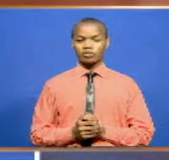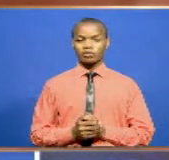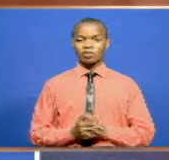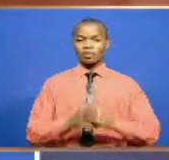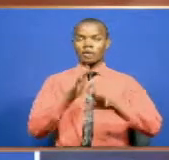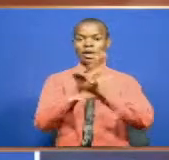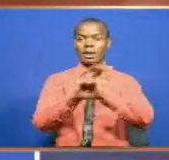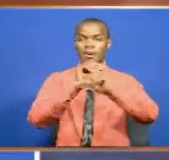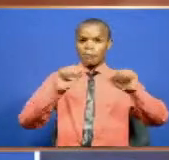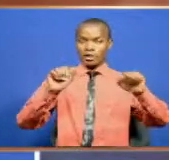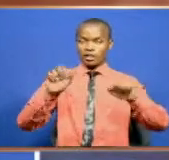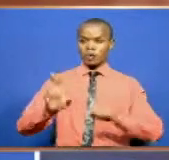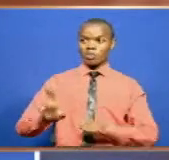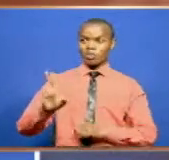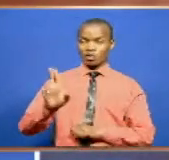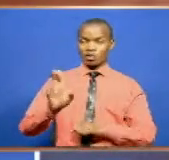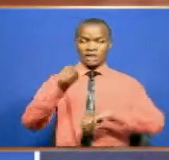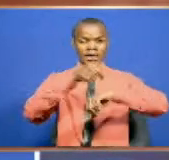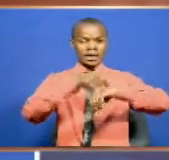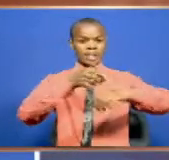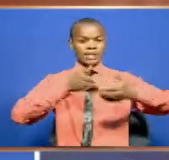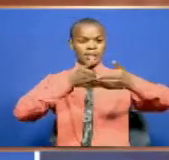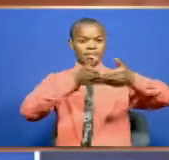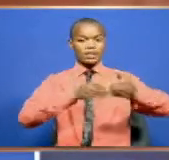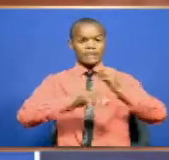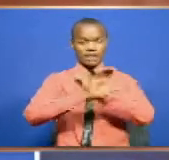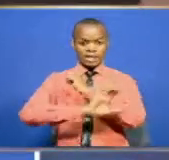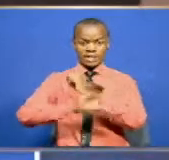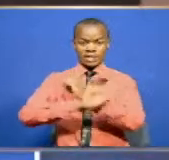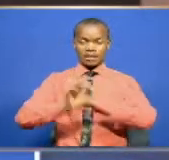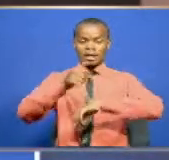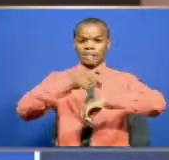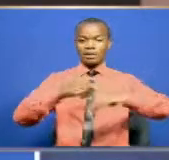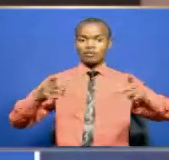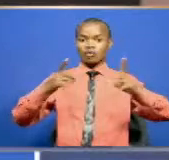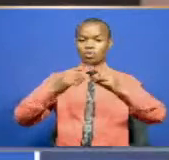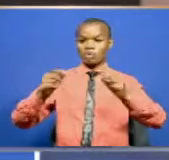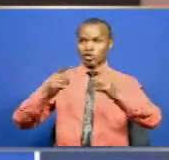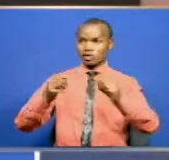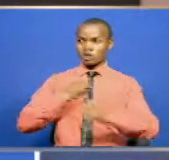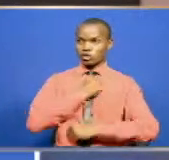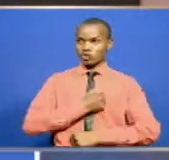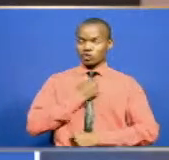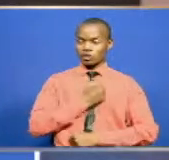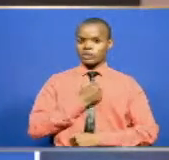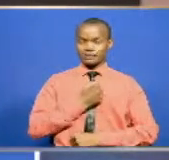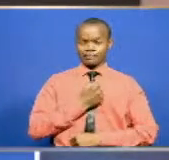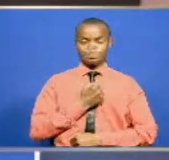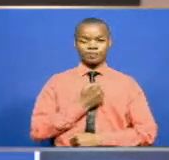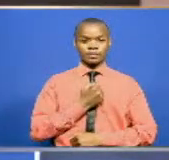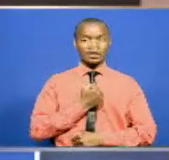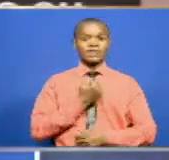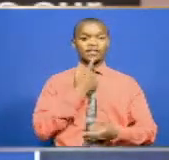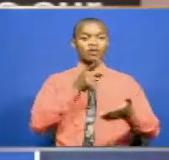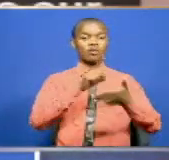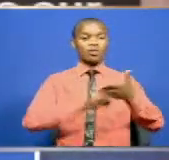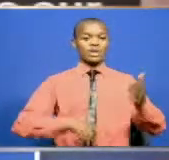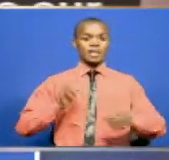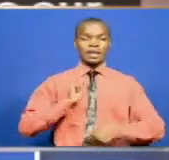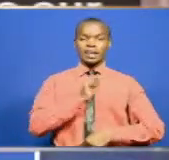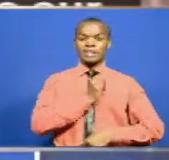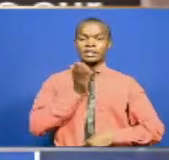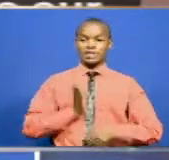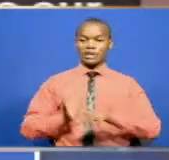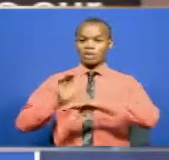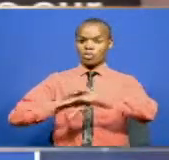President Uhuru Kenyatta, while leading the country in paying tribute, eulogized the late senator as an approachable